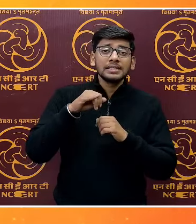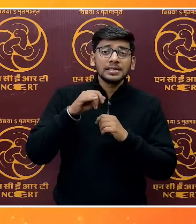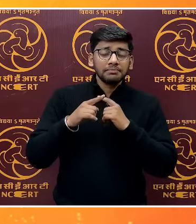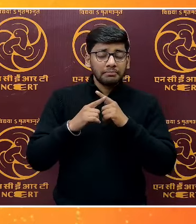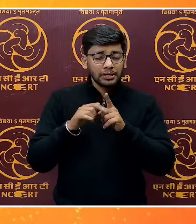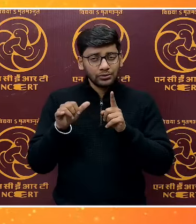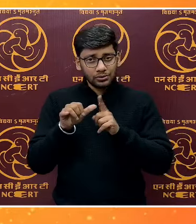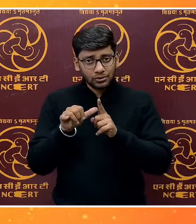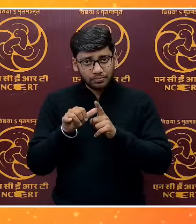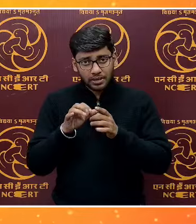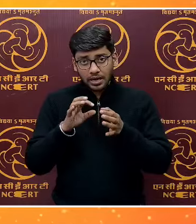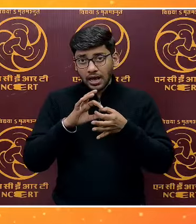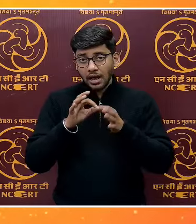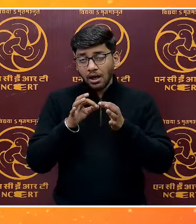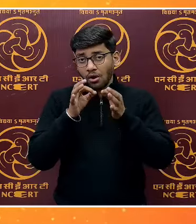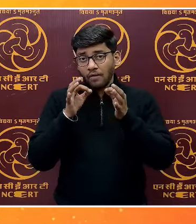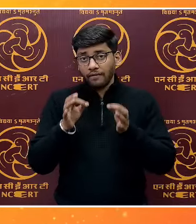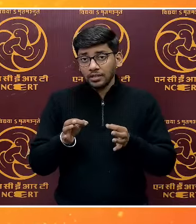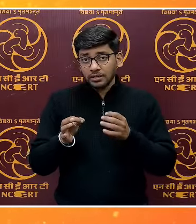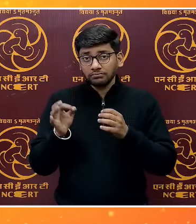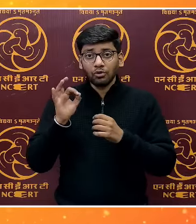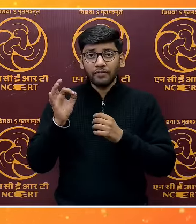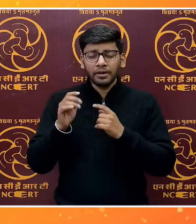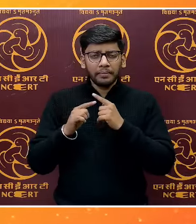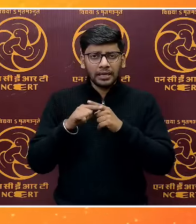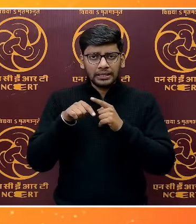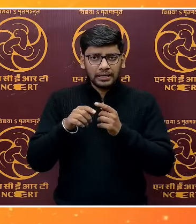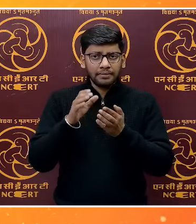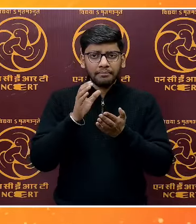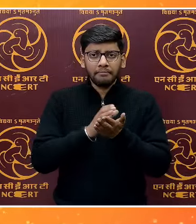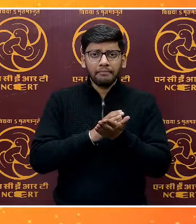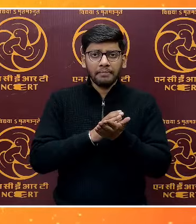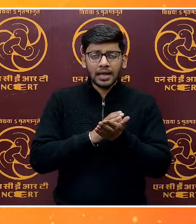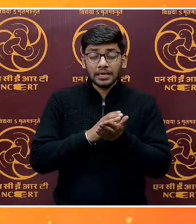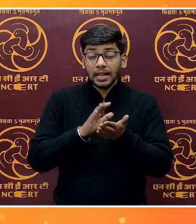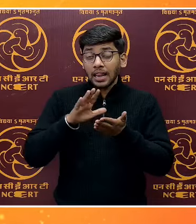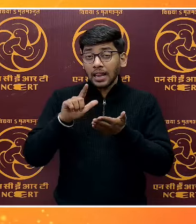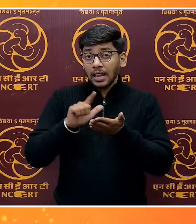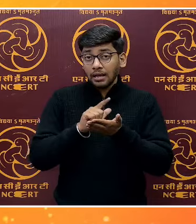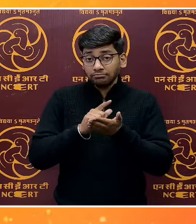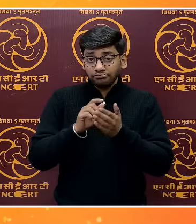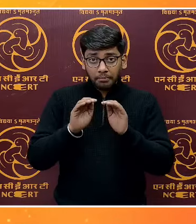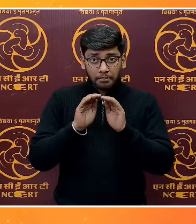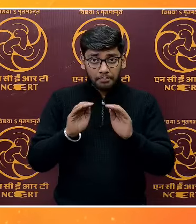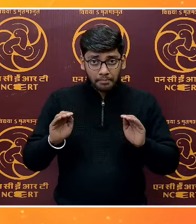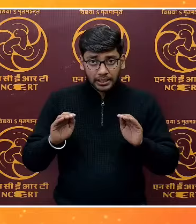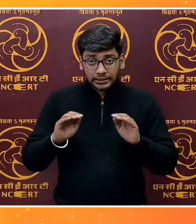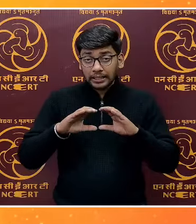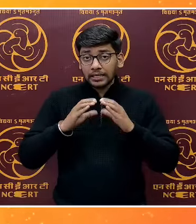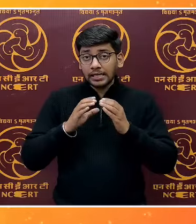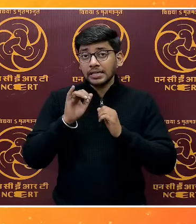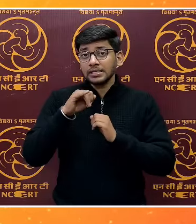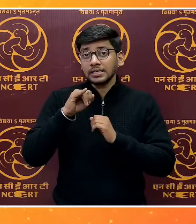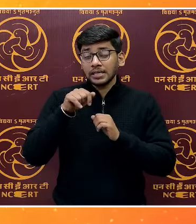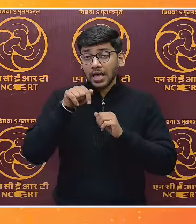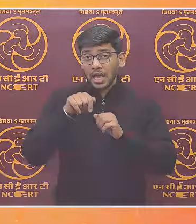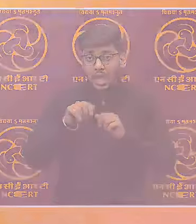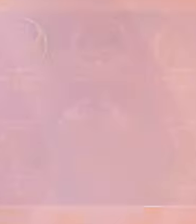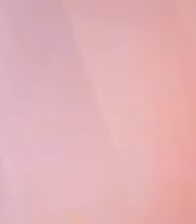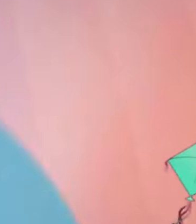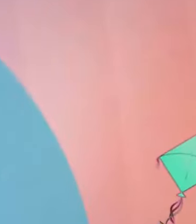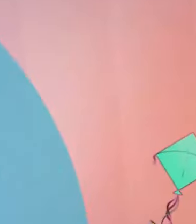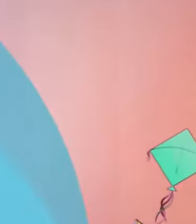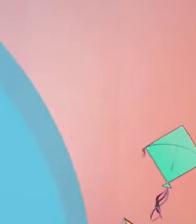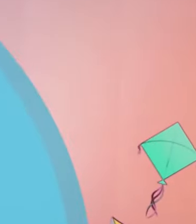YouTube handle NCERT Official. This session is meant for our learners of class 6 and the subject that we are taking up today in this session